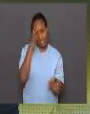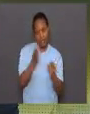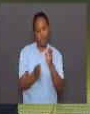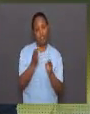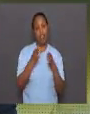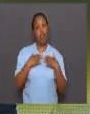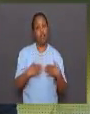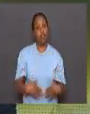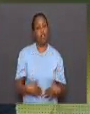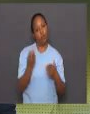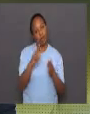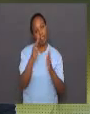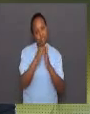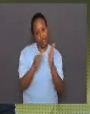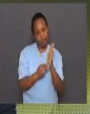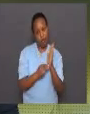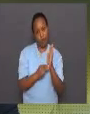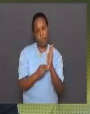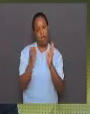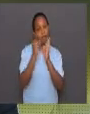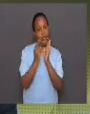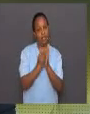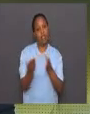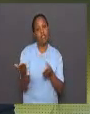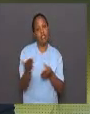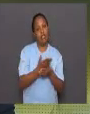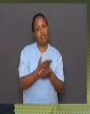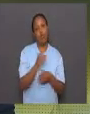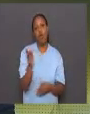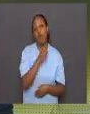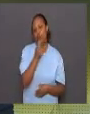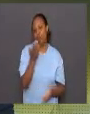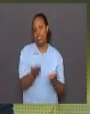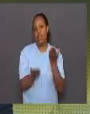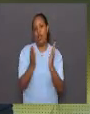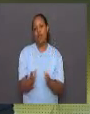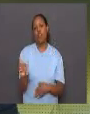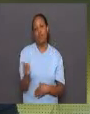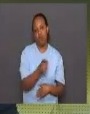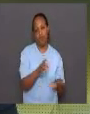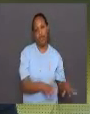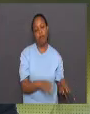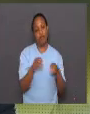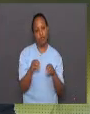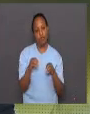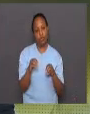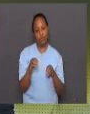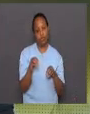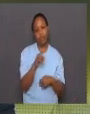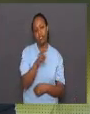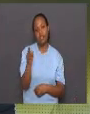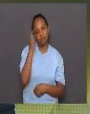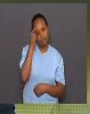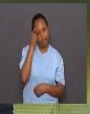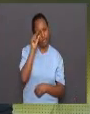Students, imagine for a few moments that you live in a society that is in